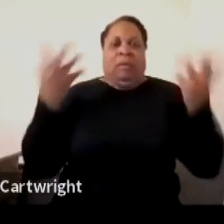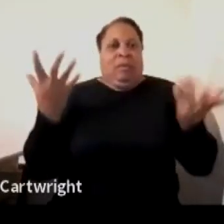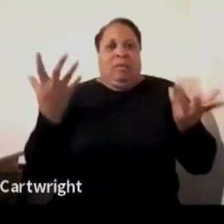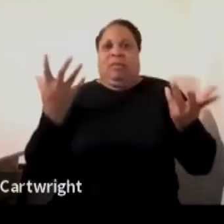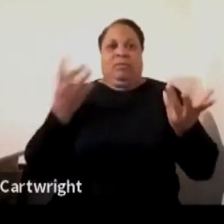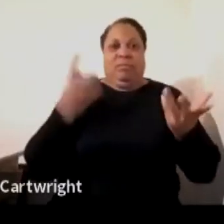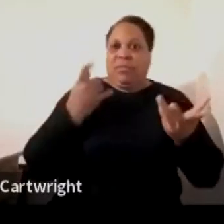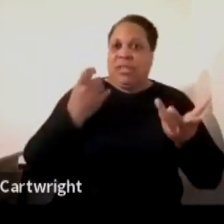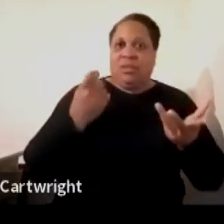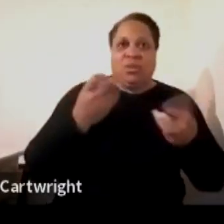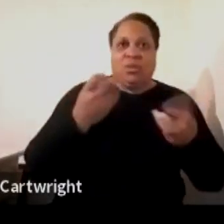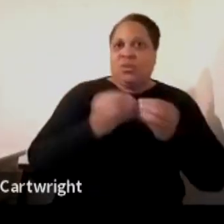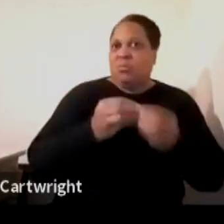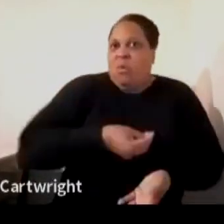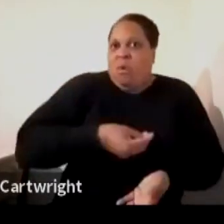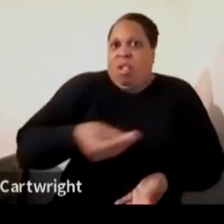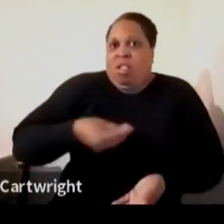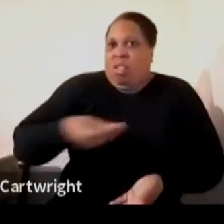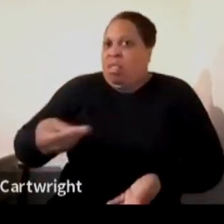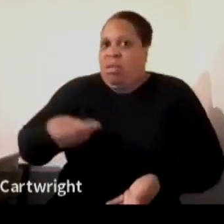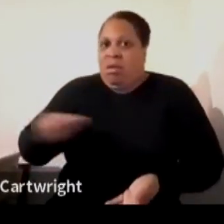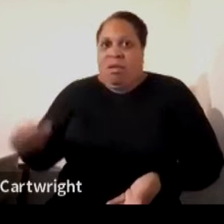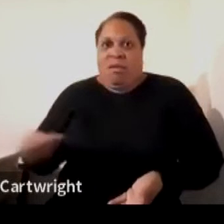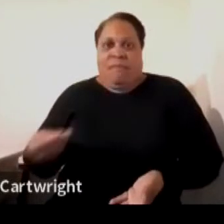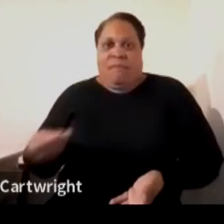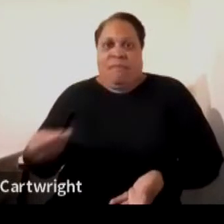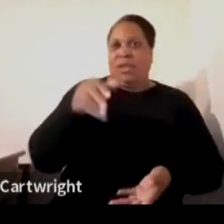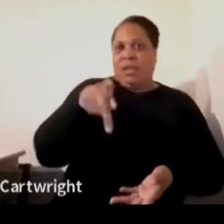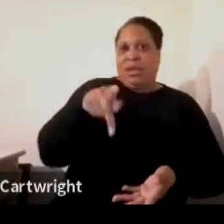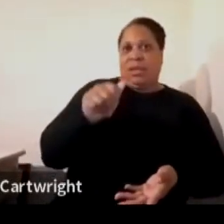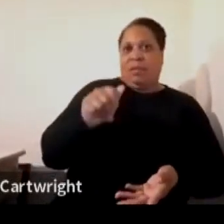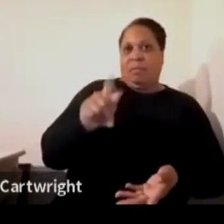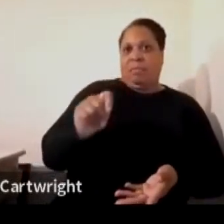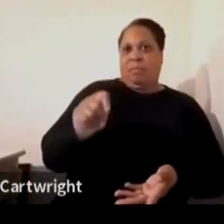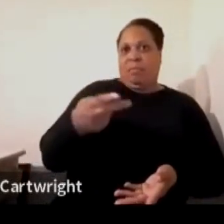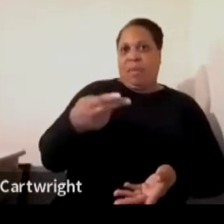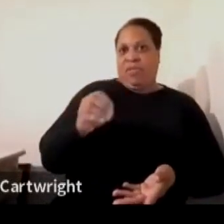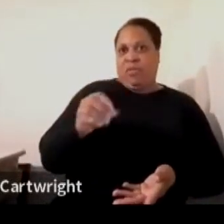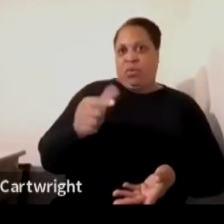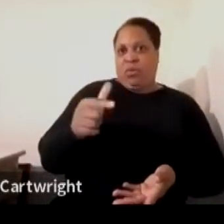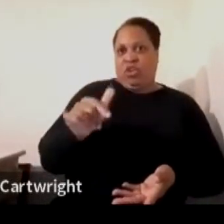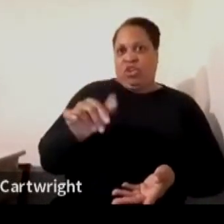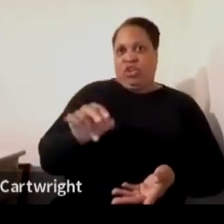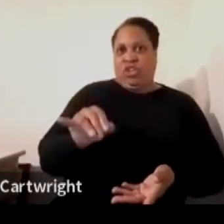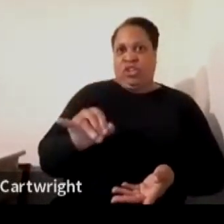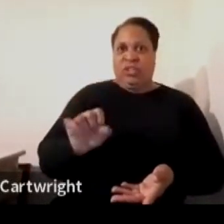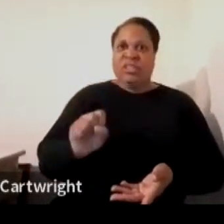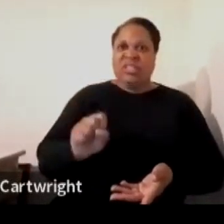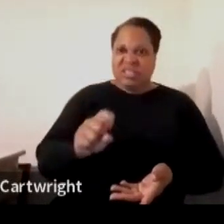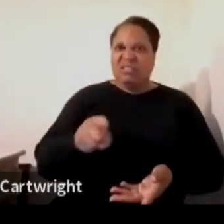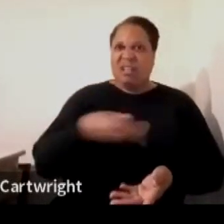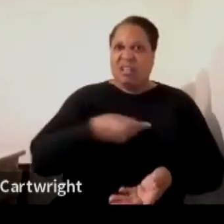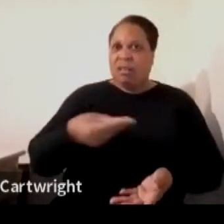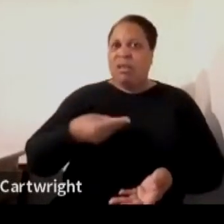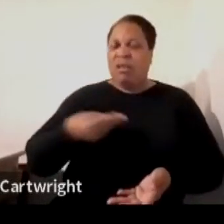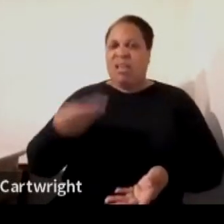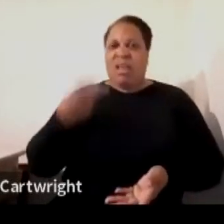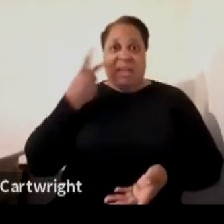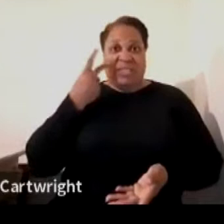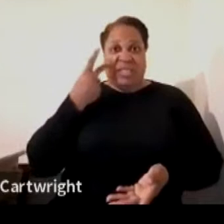pathogens being transmitted. And I still to this day see healthcare workers who have had these exposures.